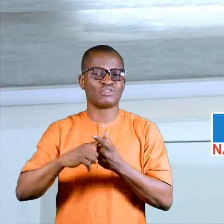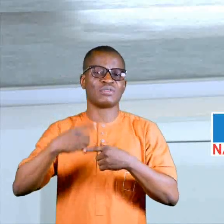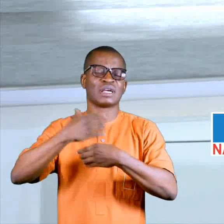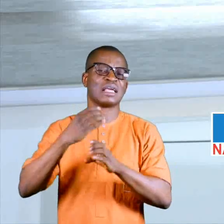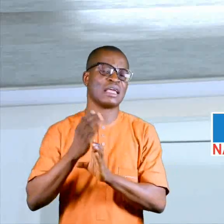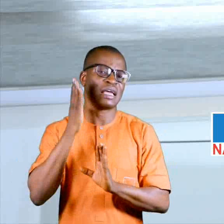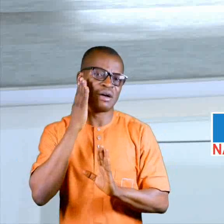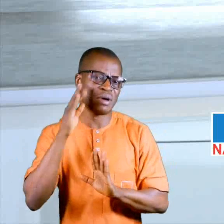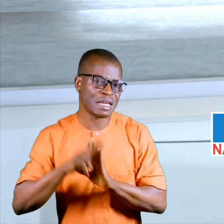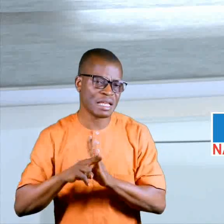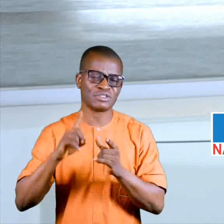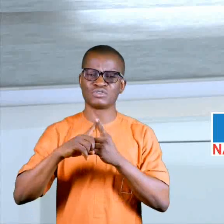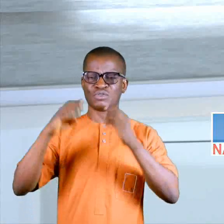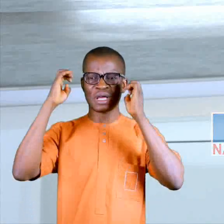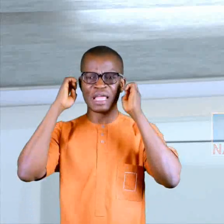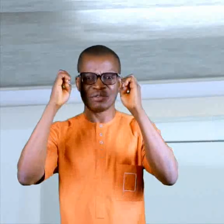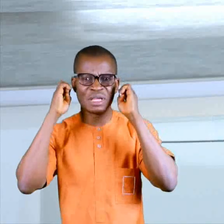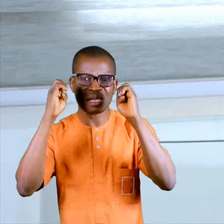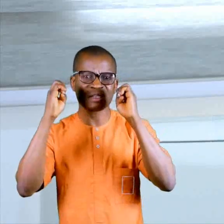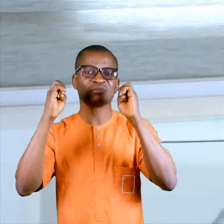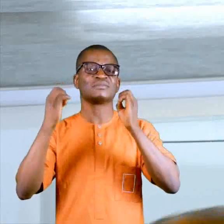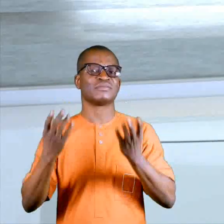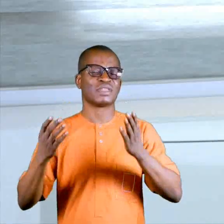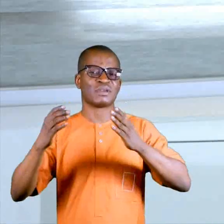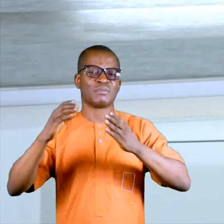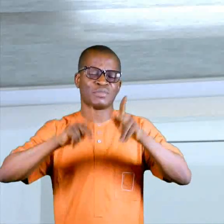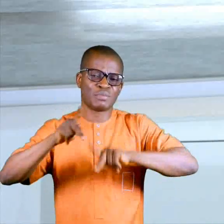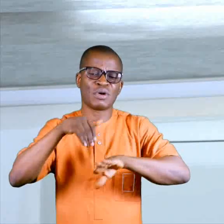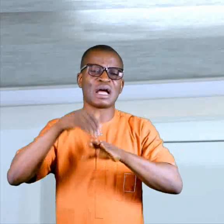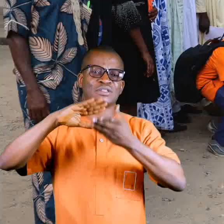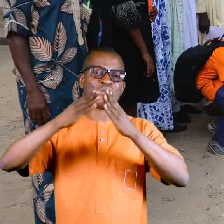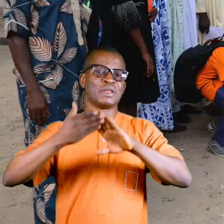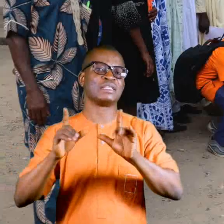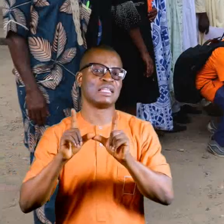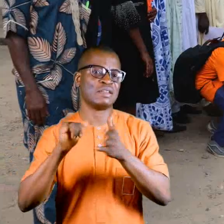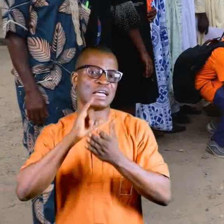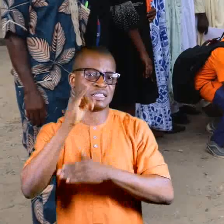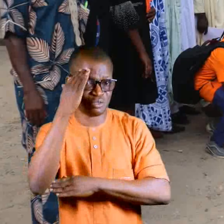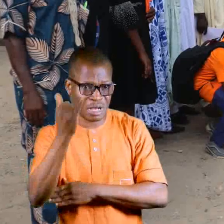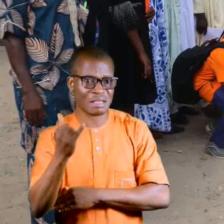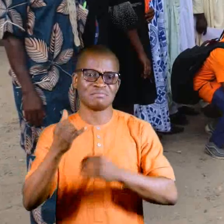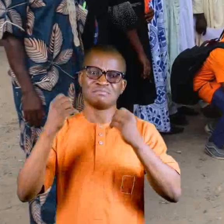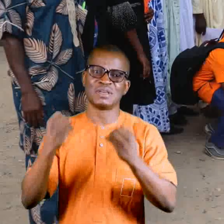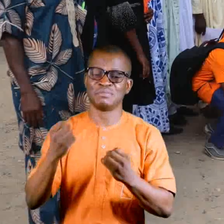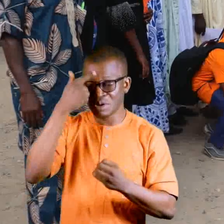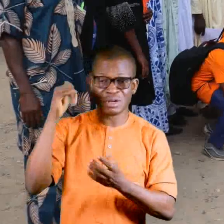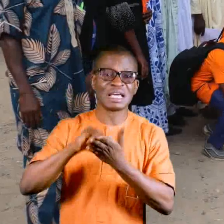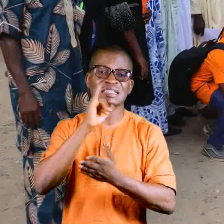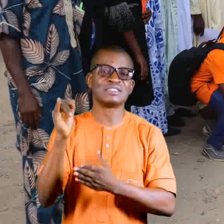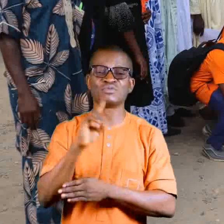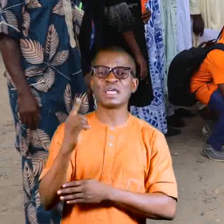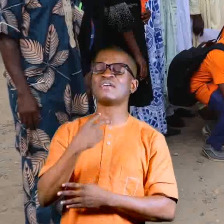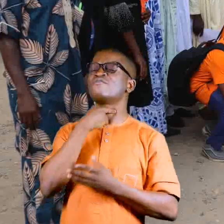create visibility, and educate persons at the community level, which is where a lot of victims of